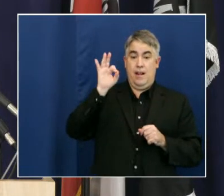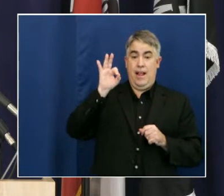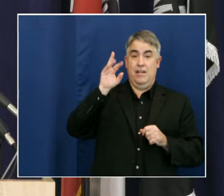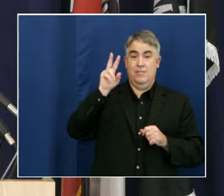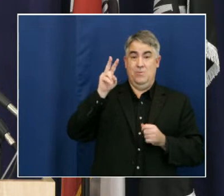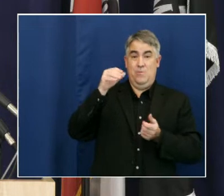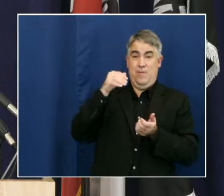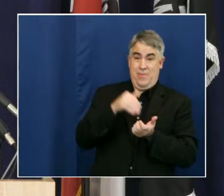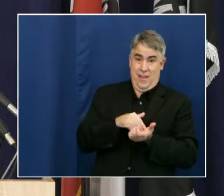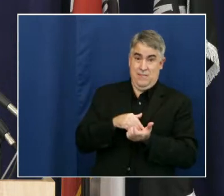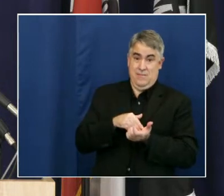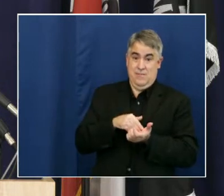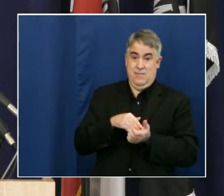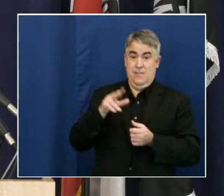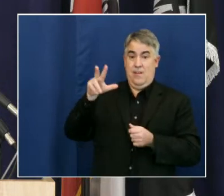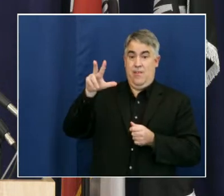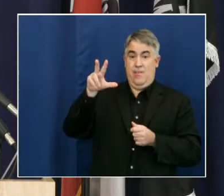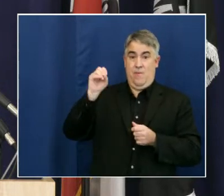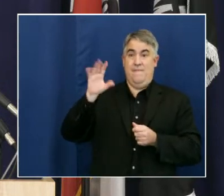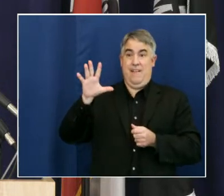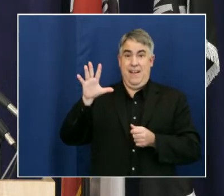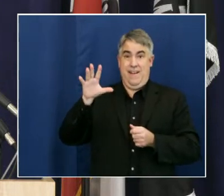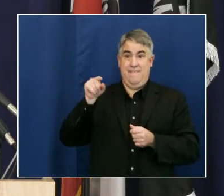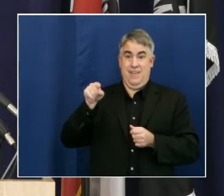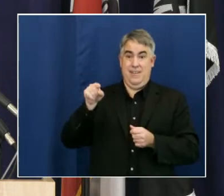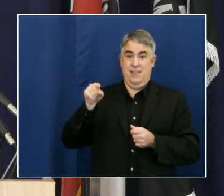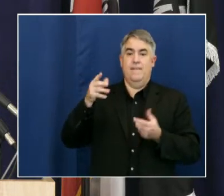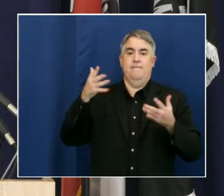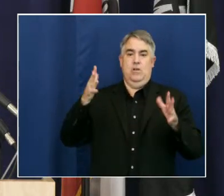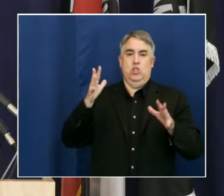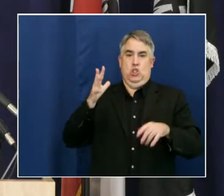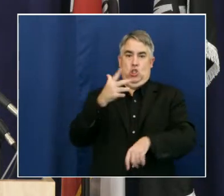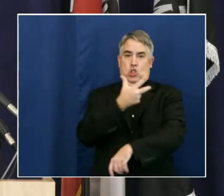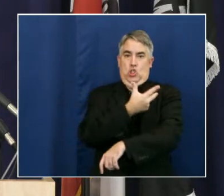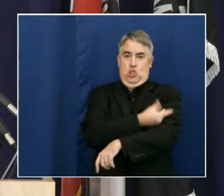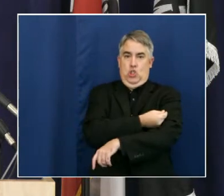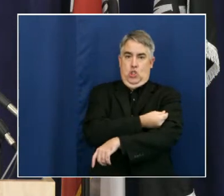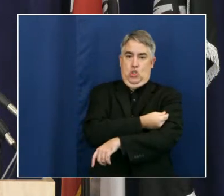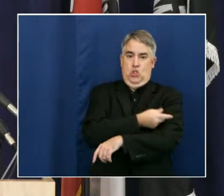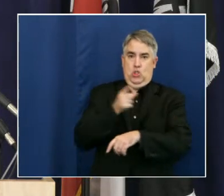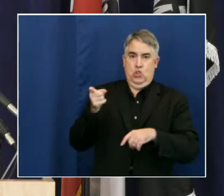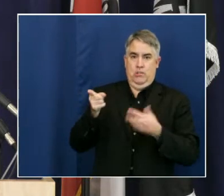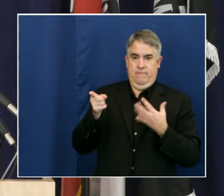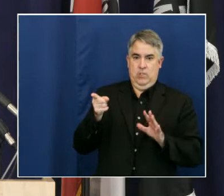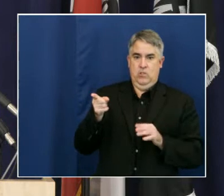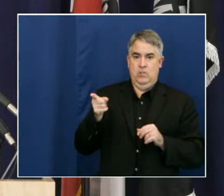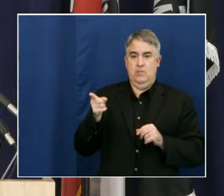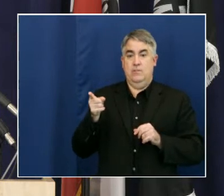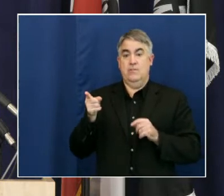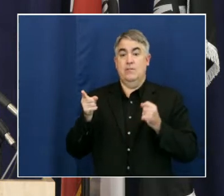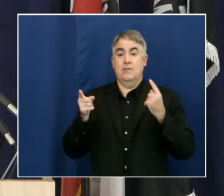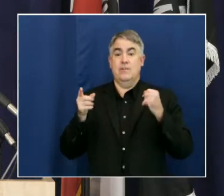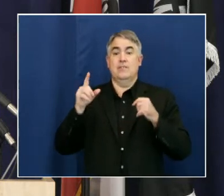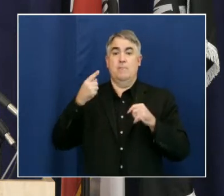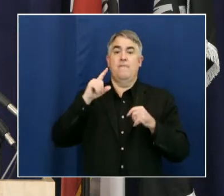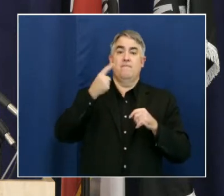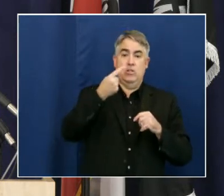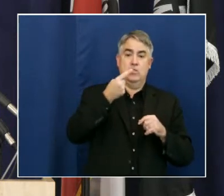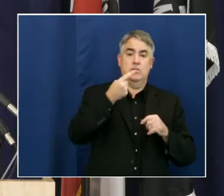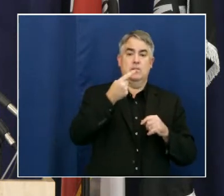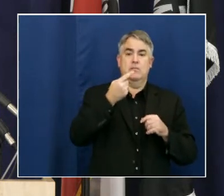92,305 is the total doses that we know have been administered. Some first dose and then some second dose. There's a lag in that